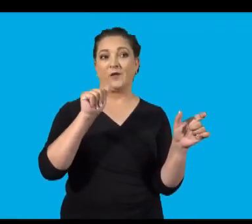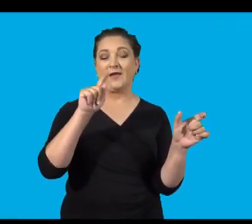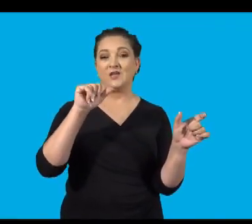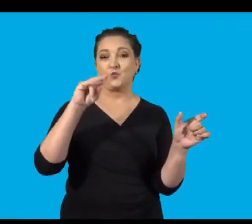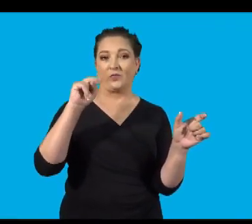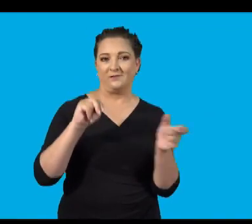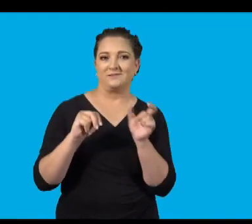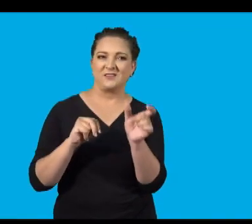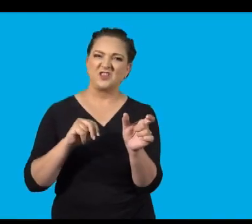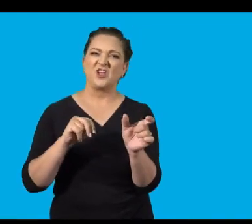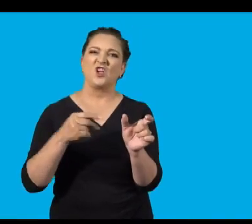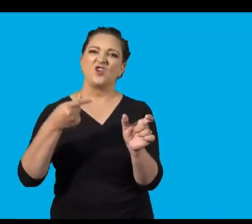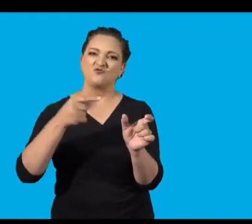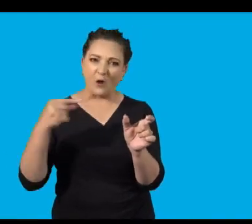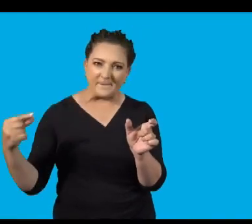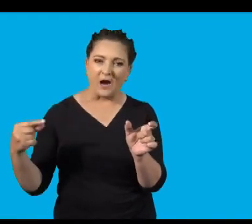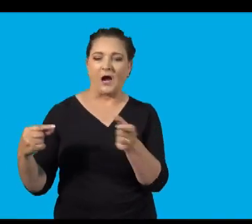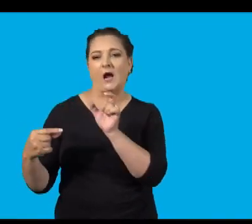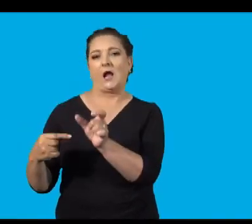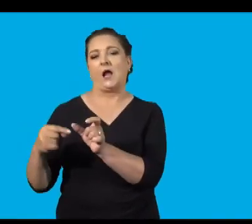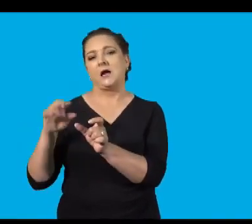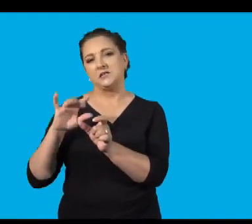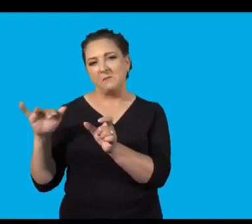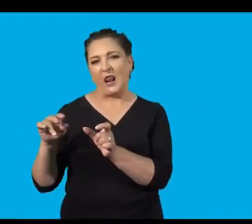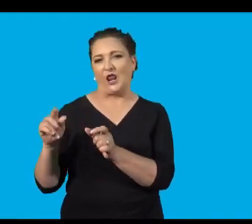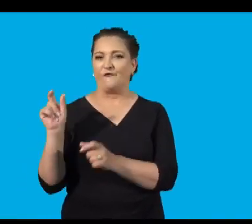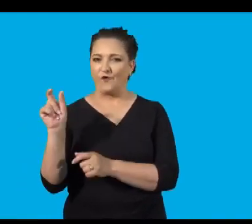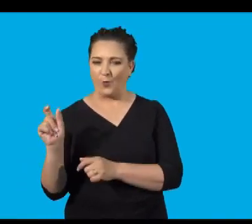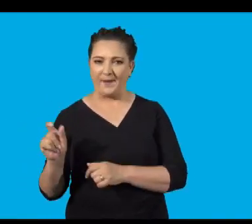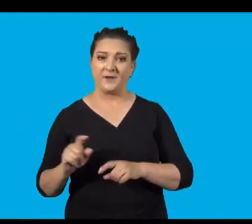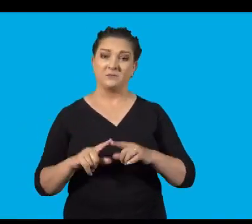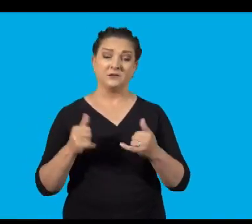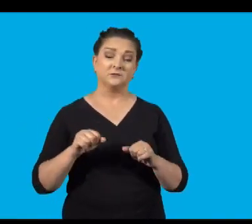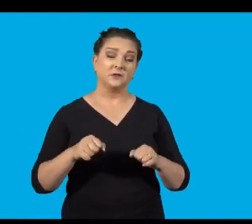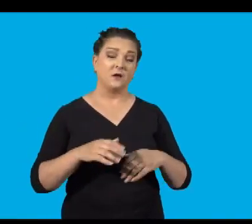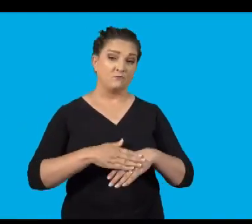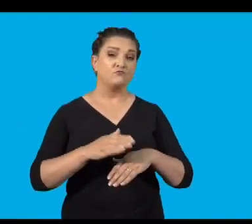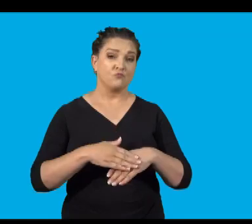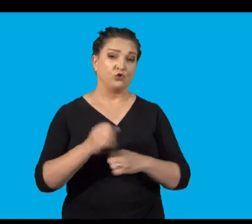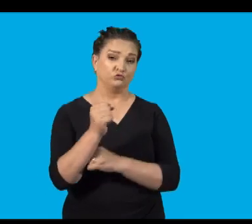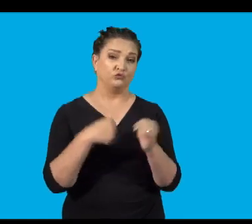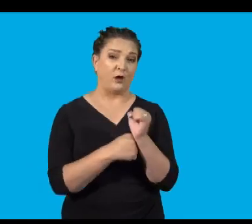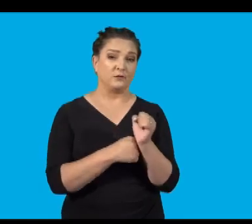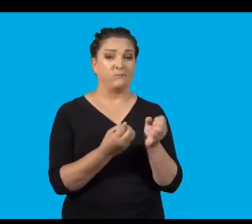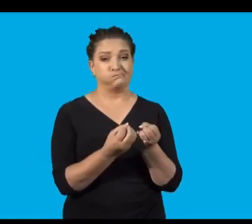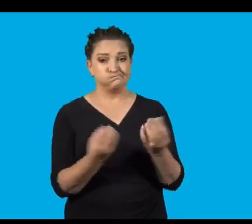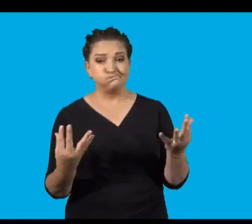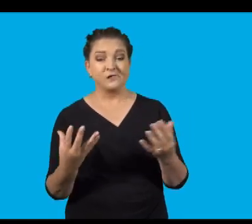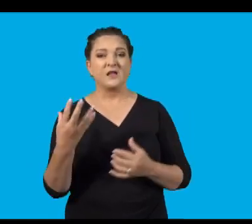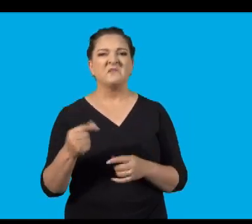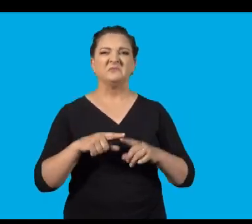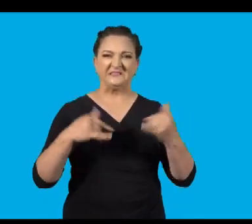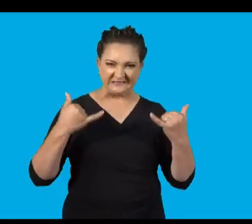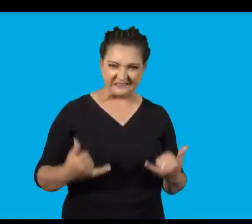as well as spelling and vocabulary. Now you know there are other features in language structures, but this